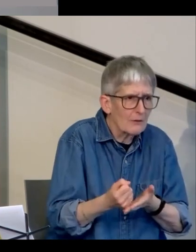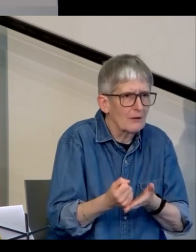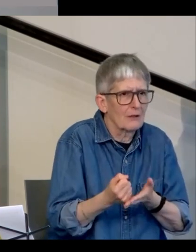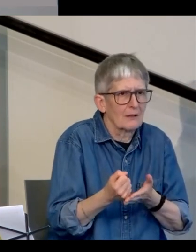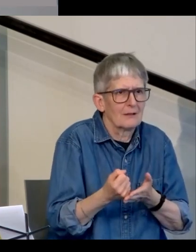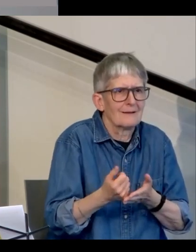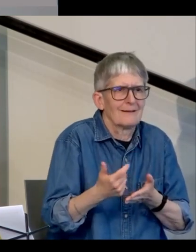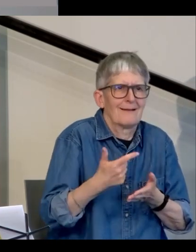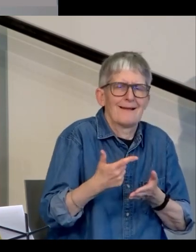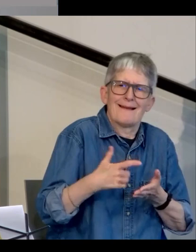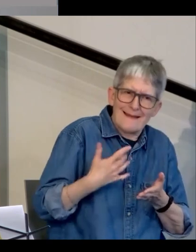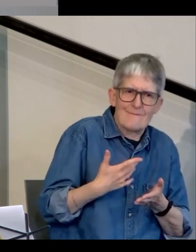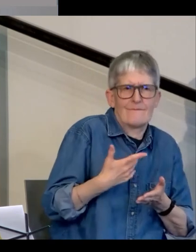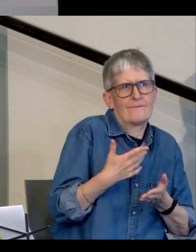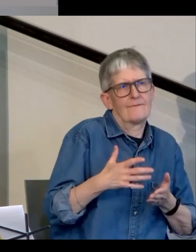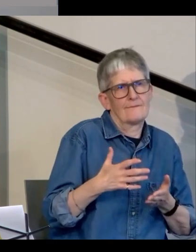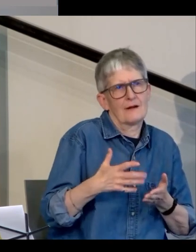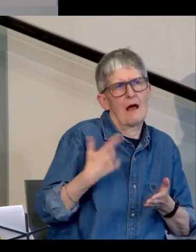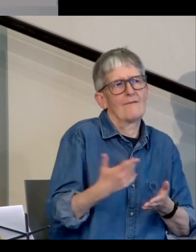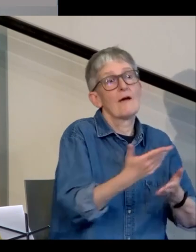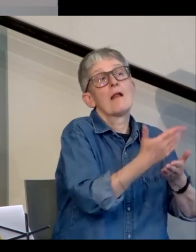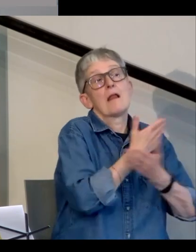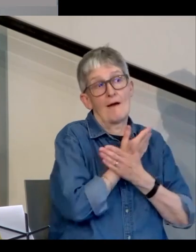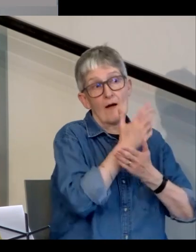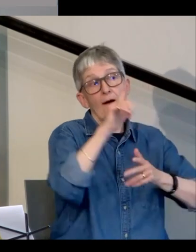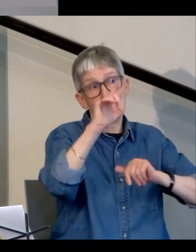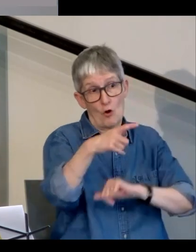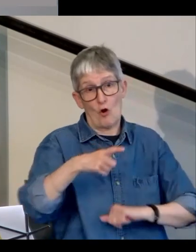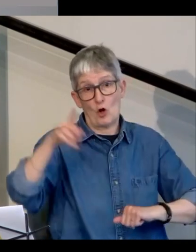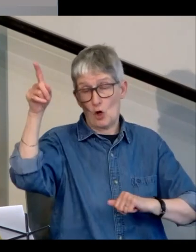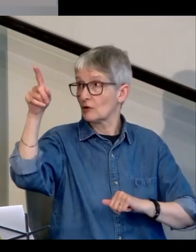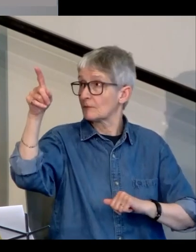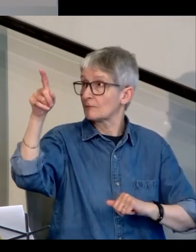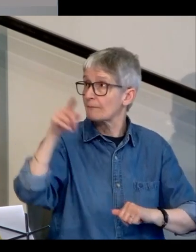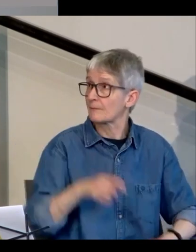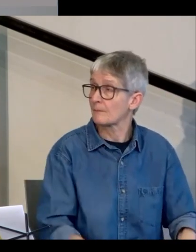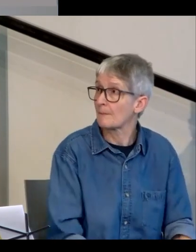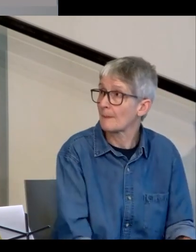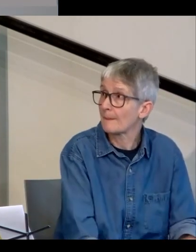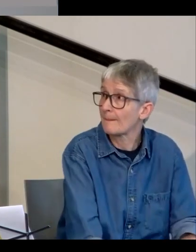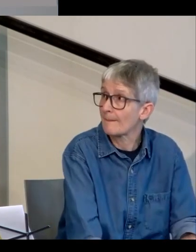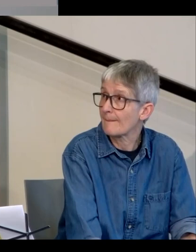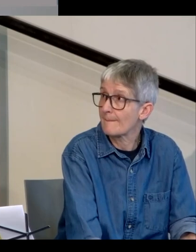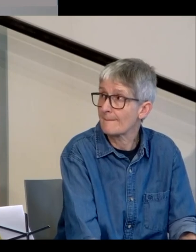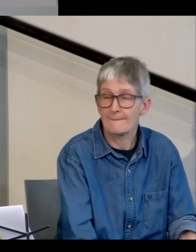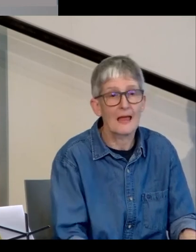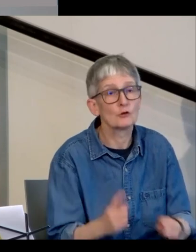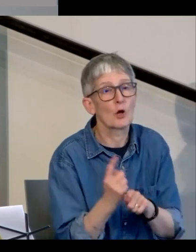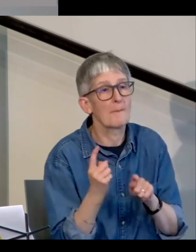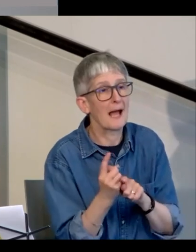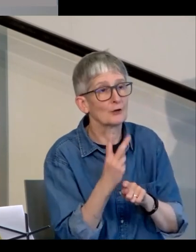life of love for God. And now this is where I do the unashamed plug for 24/7 prayer